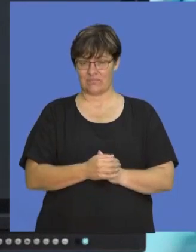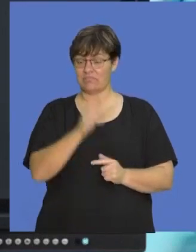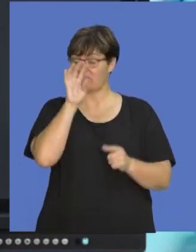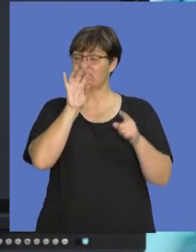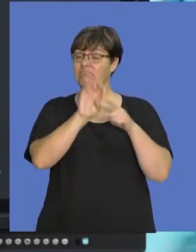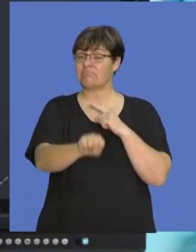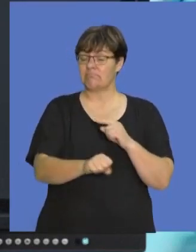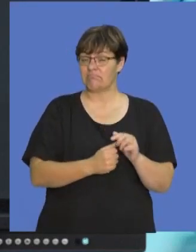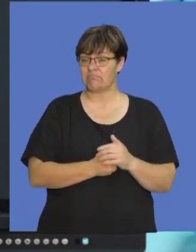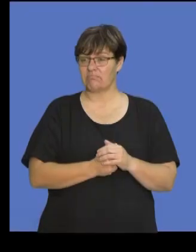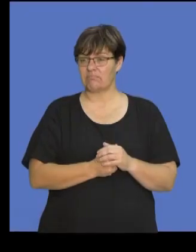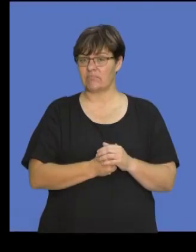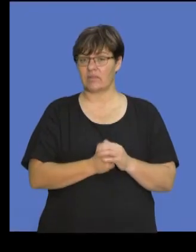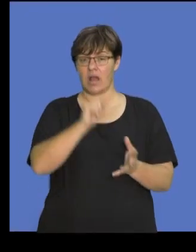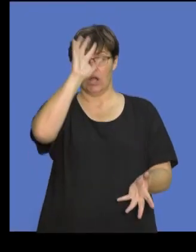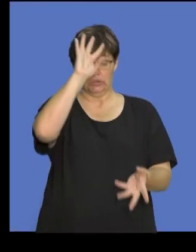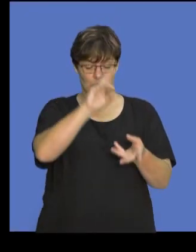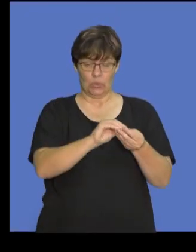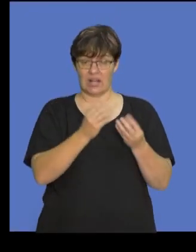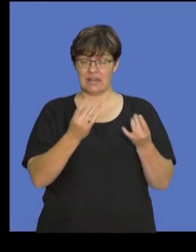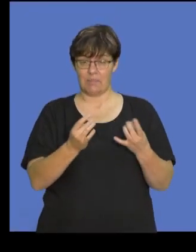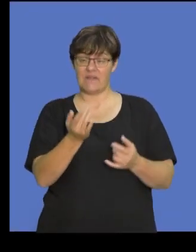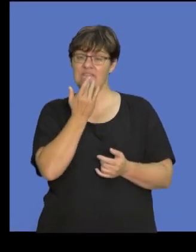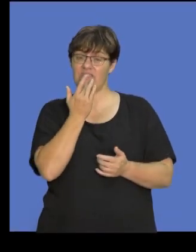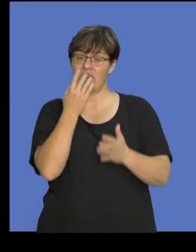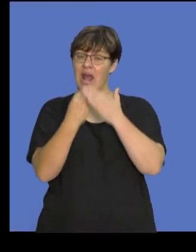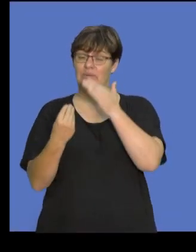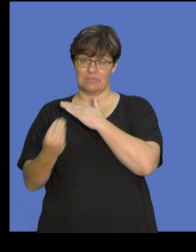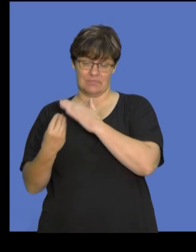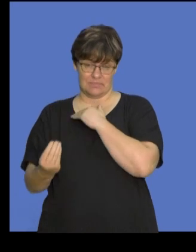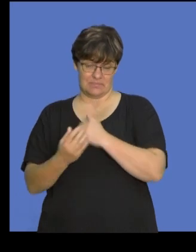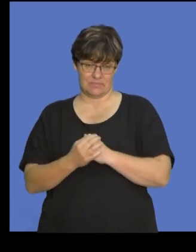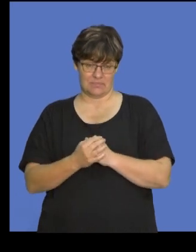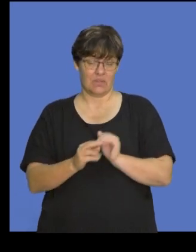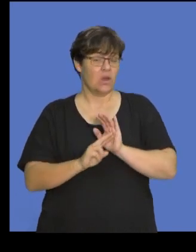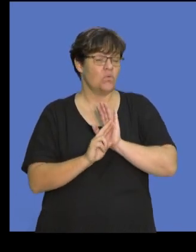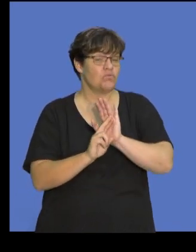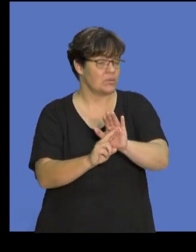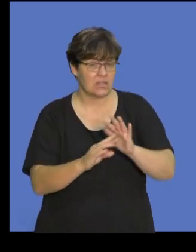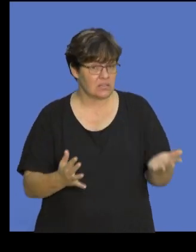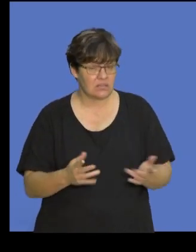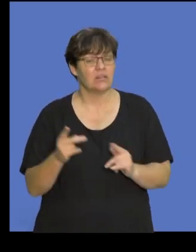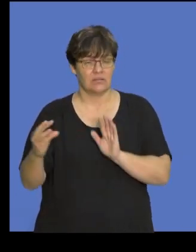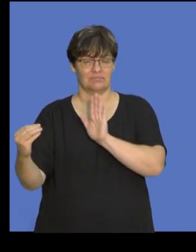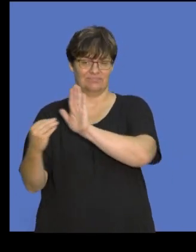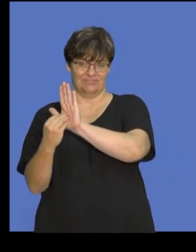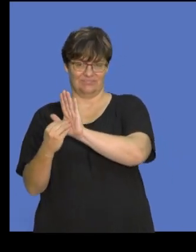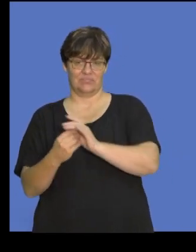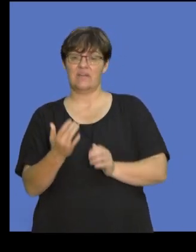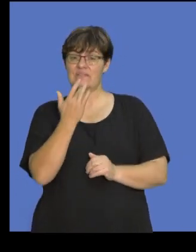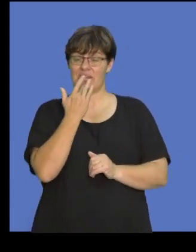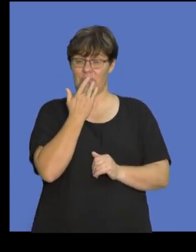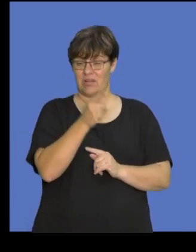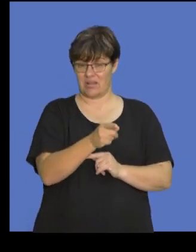We recognize that the total number of favorable outcomes is represented by this